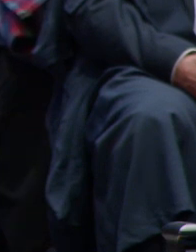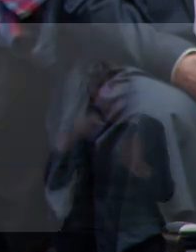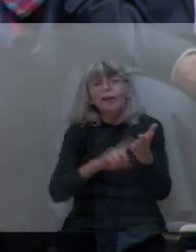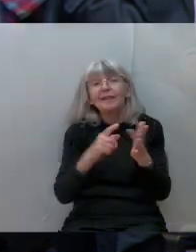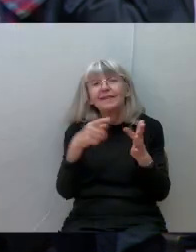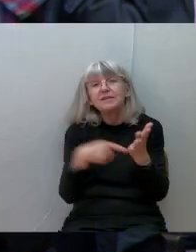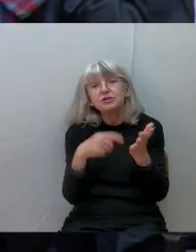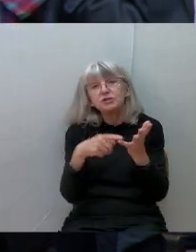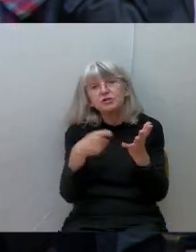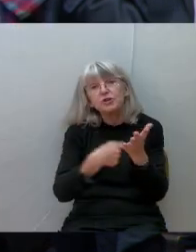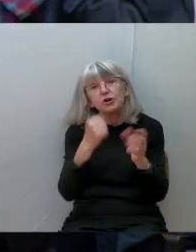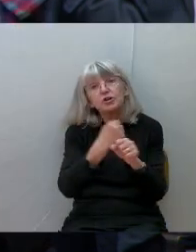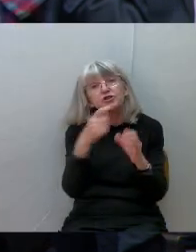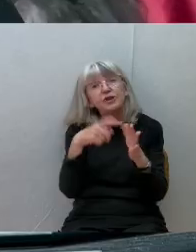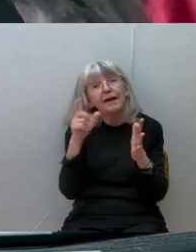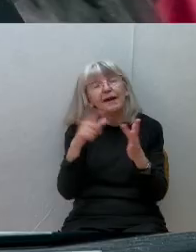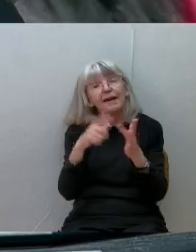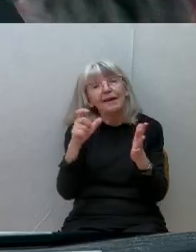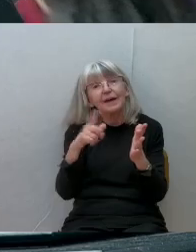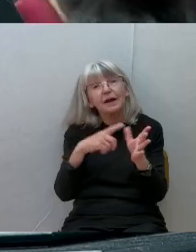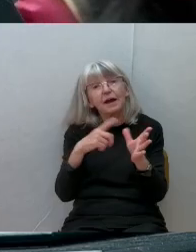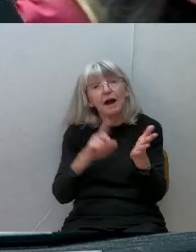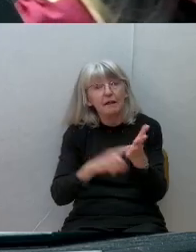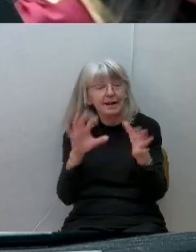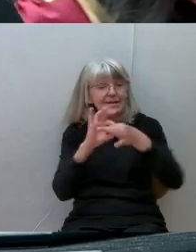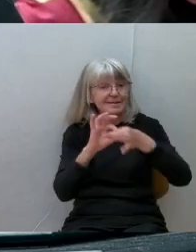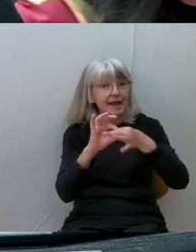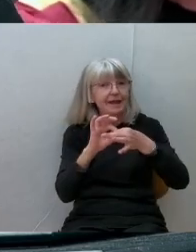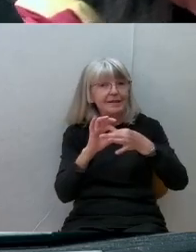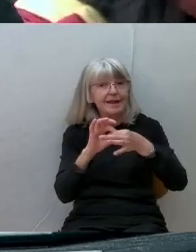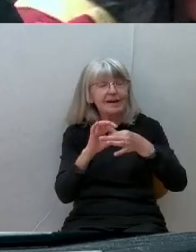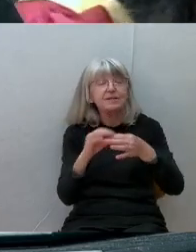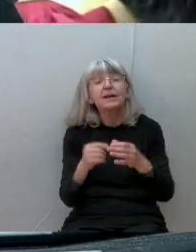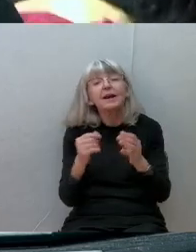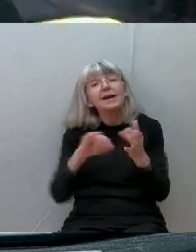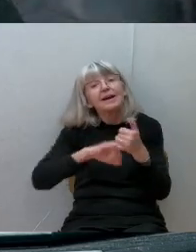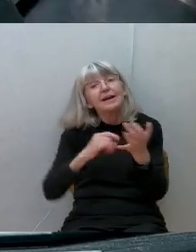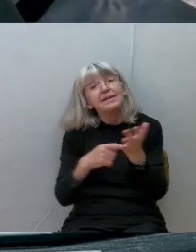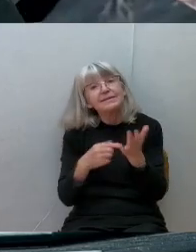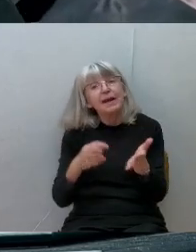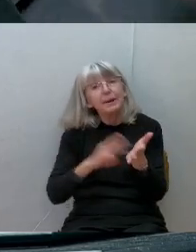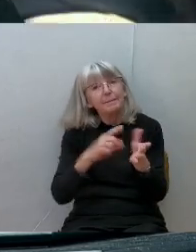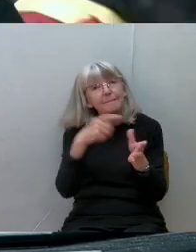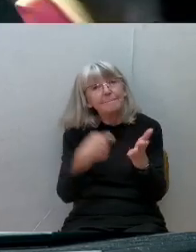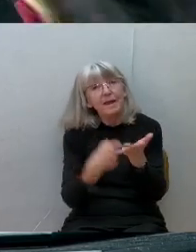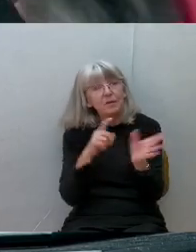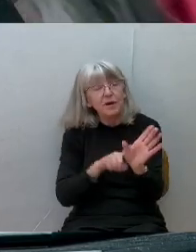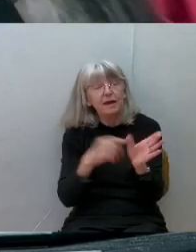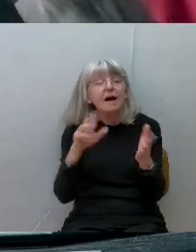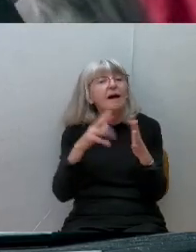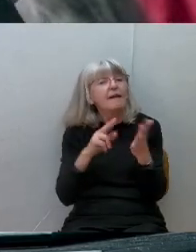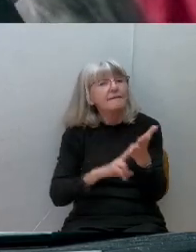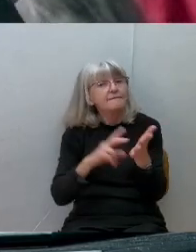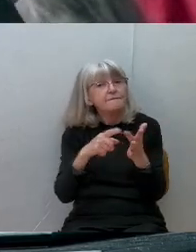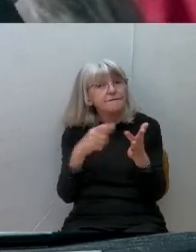this is the colour associated with the patron saint of Dundee, St. Mary the Virgin. And also associated with St. Mary the